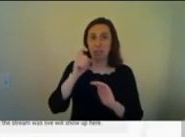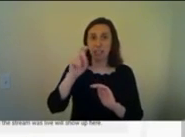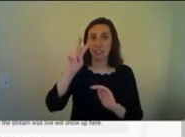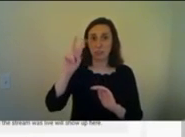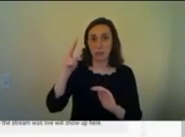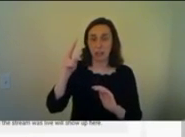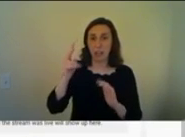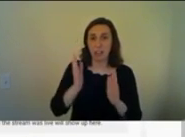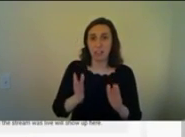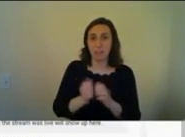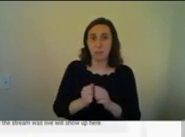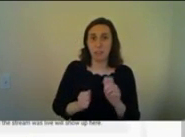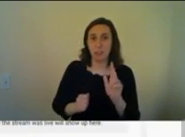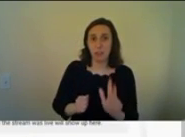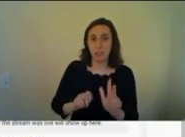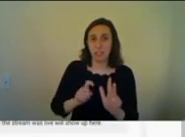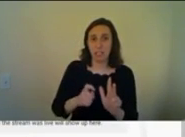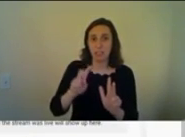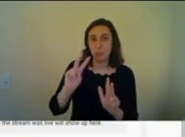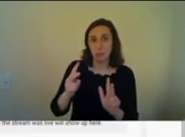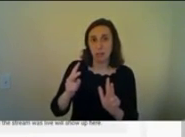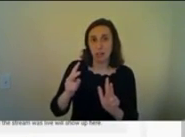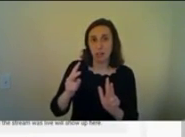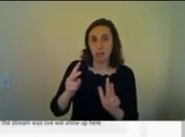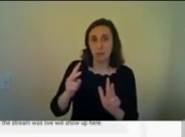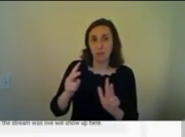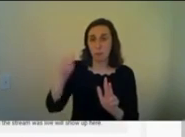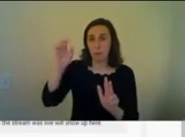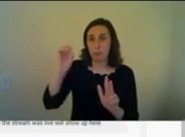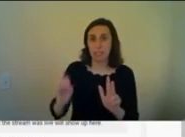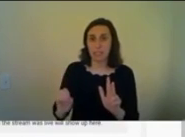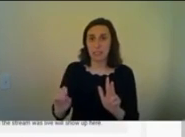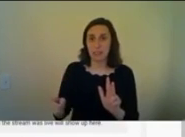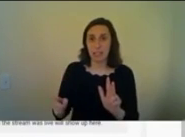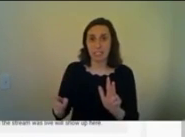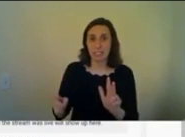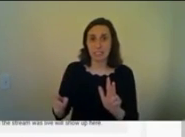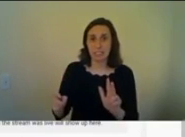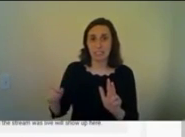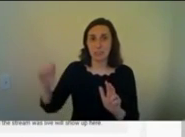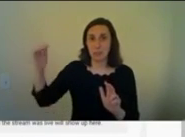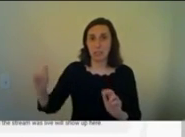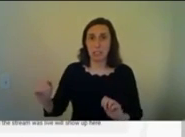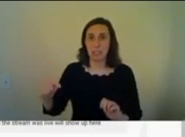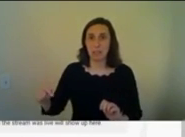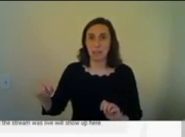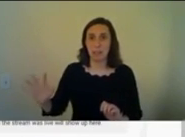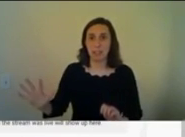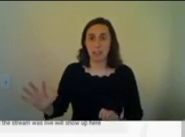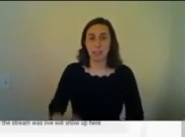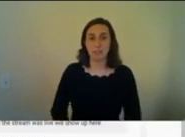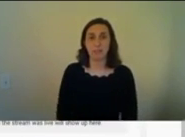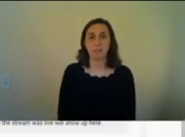me 3x squared. Bring down the 0x, and I bring down the minus 5.